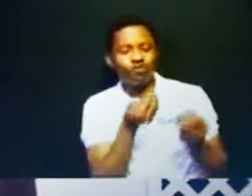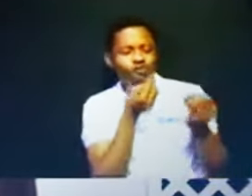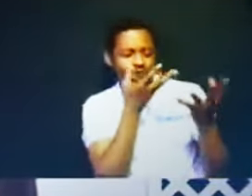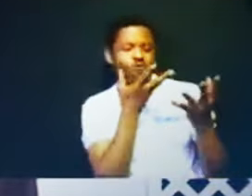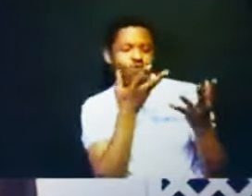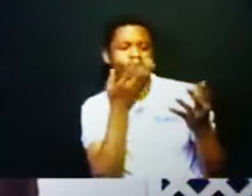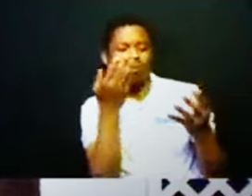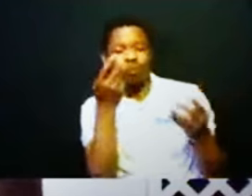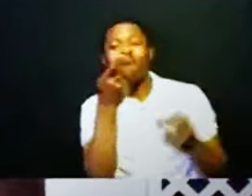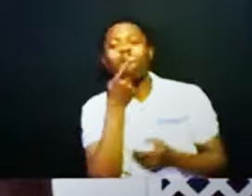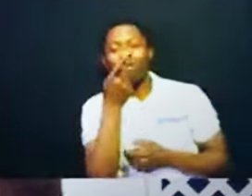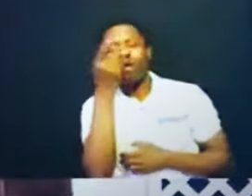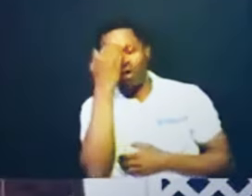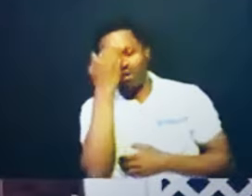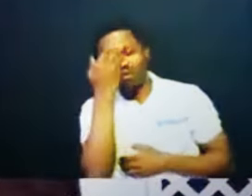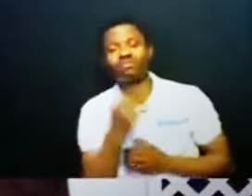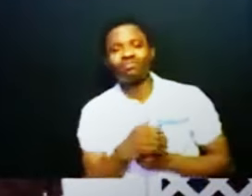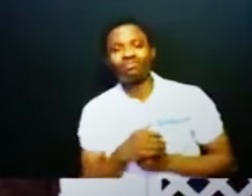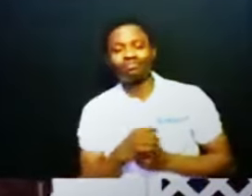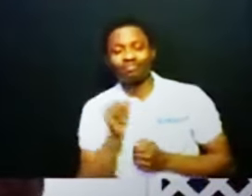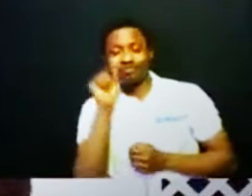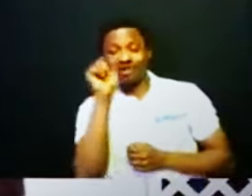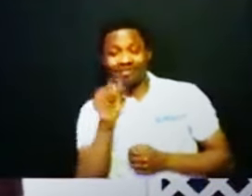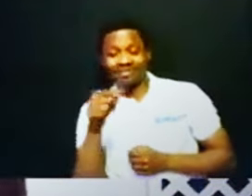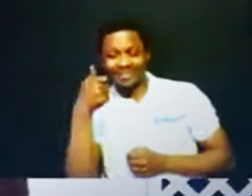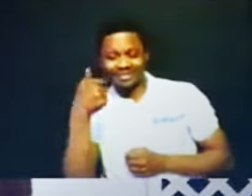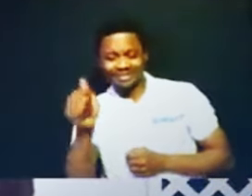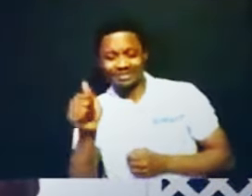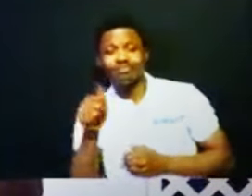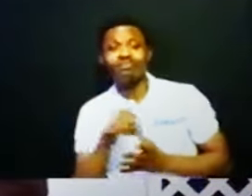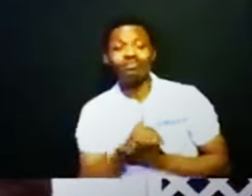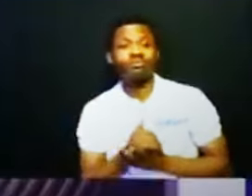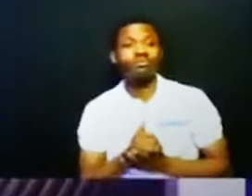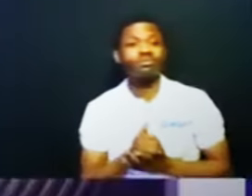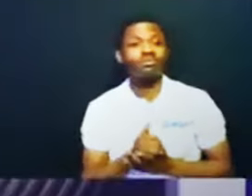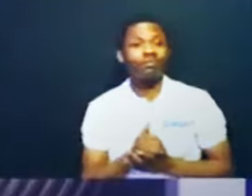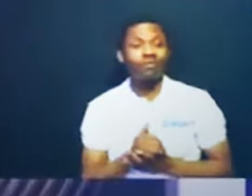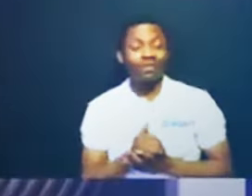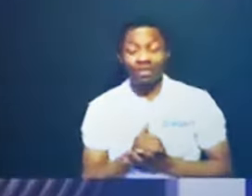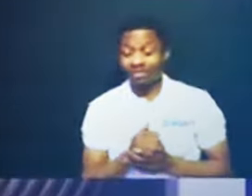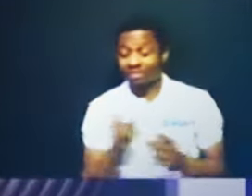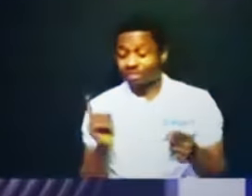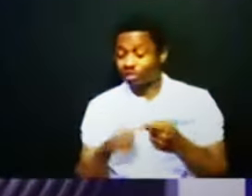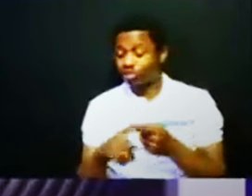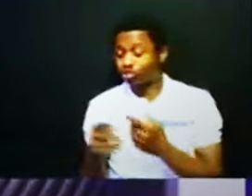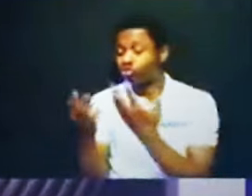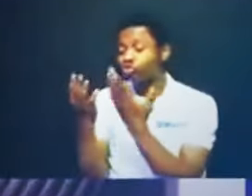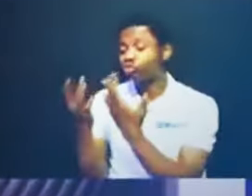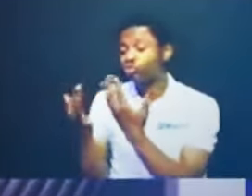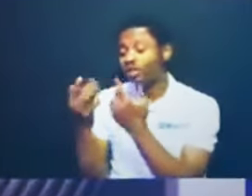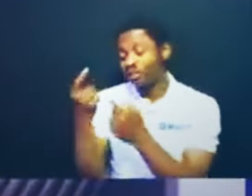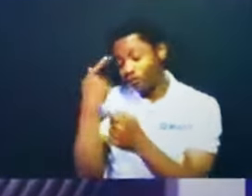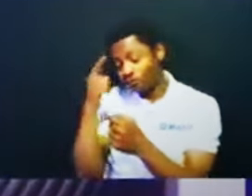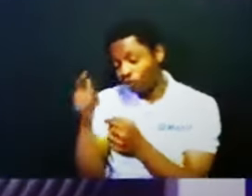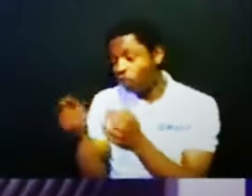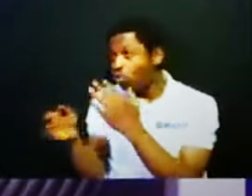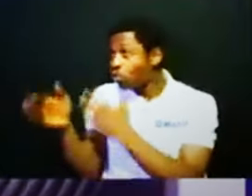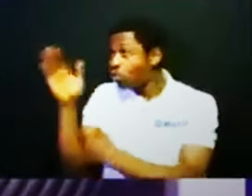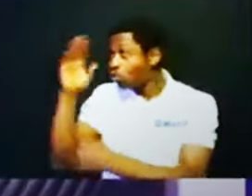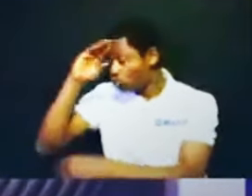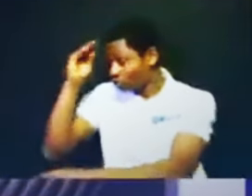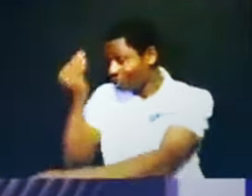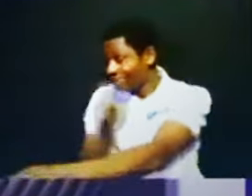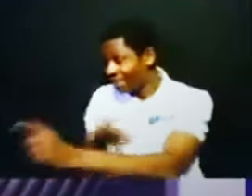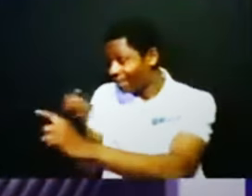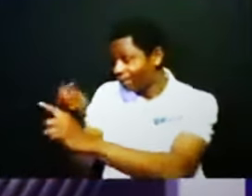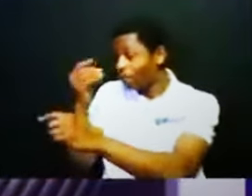Mubesum Onyankopon Tiasi for no quaffle. Now verse 10. Yet was when you do know. And to wait for his Son from heaven.